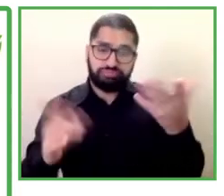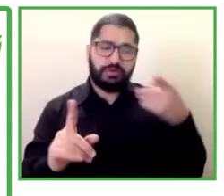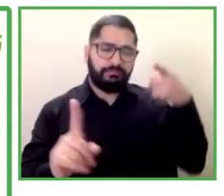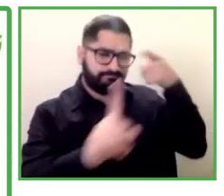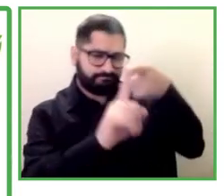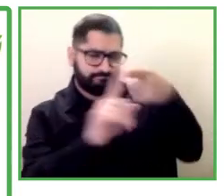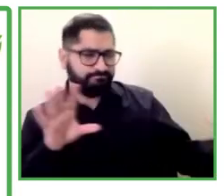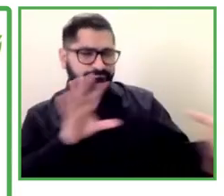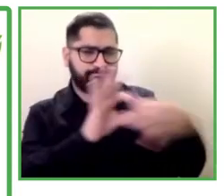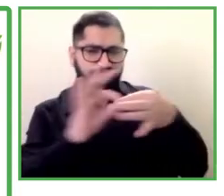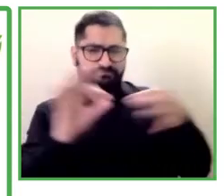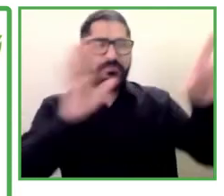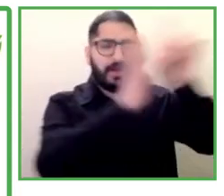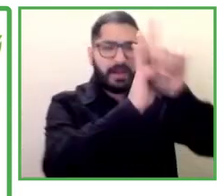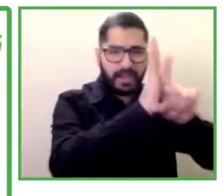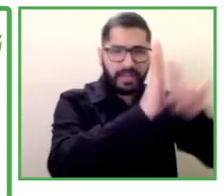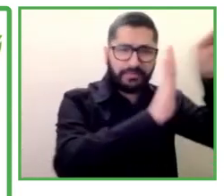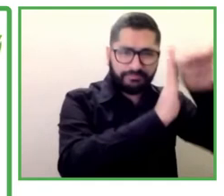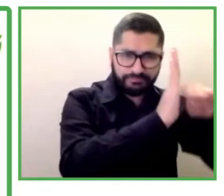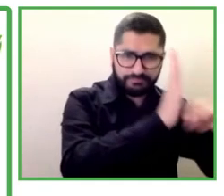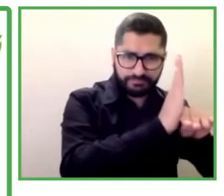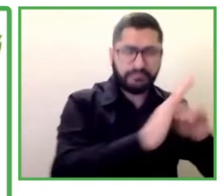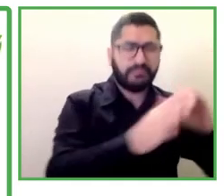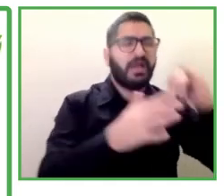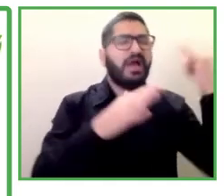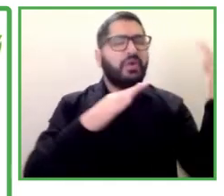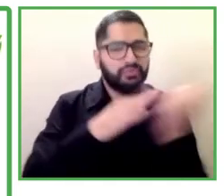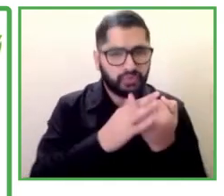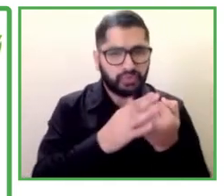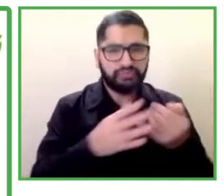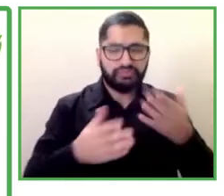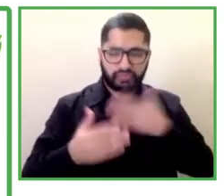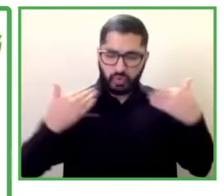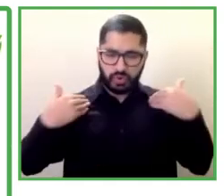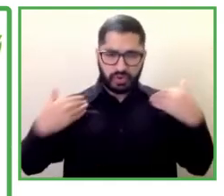And with that, our contact information is on the screen, and we